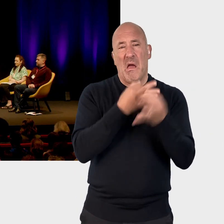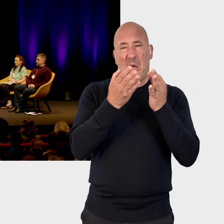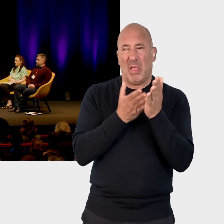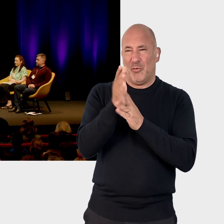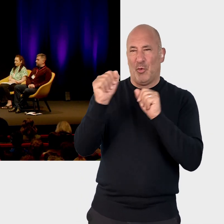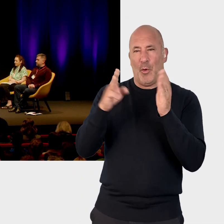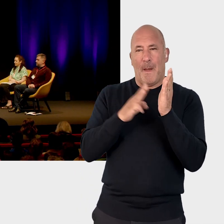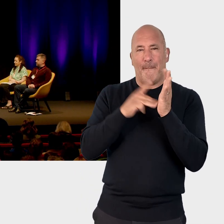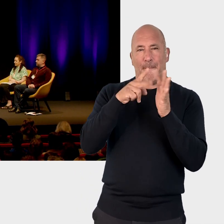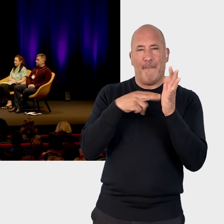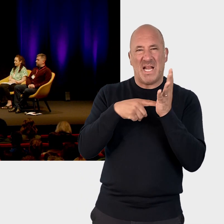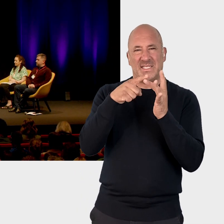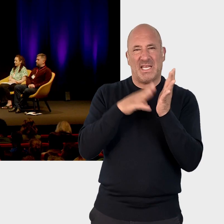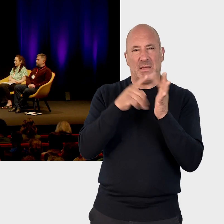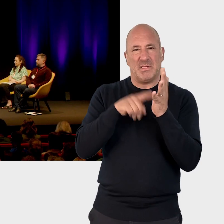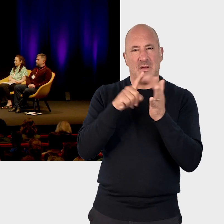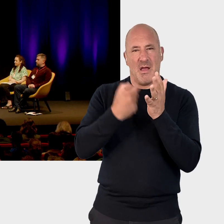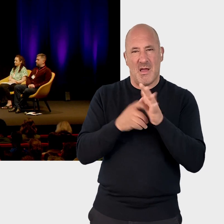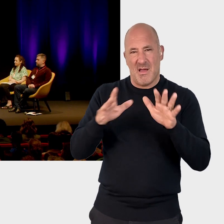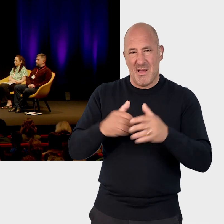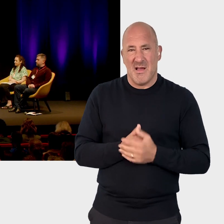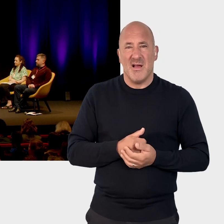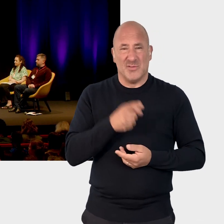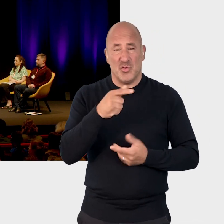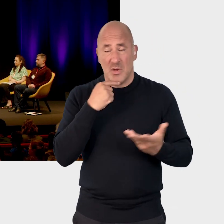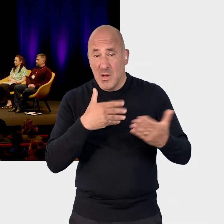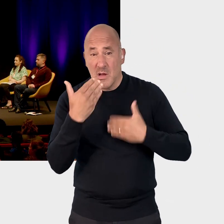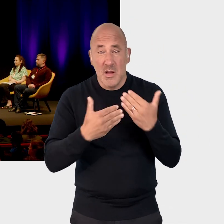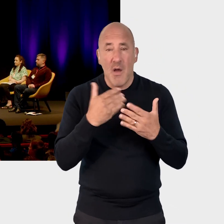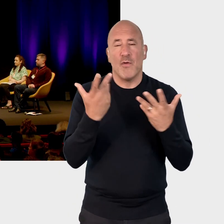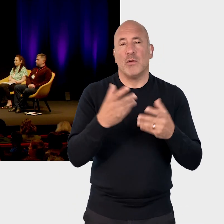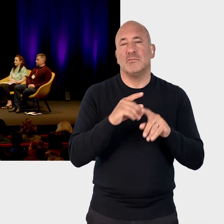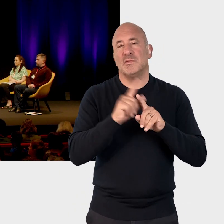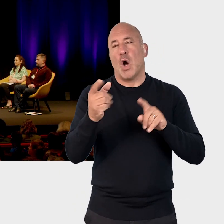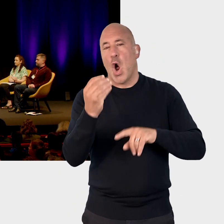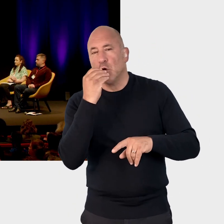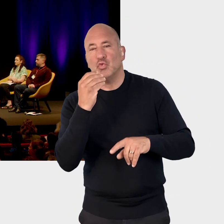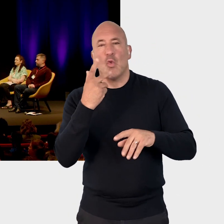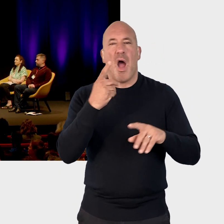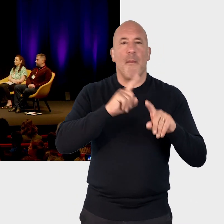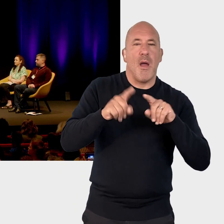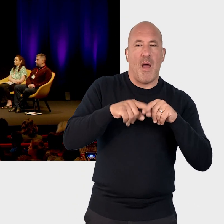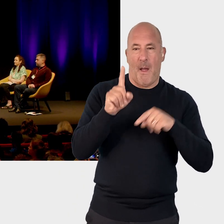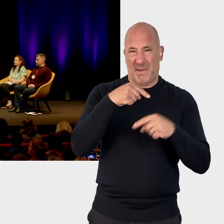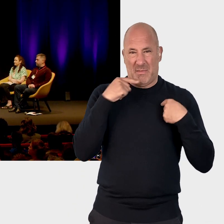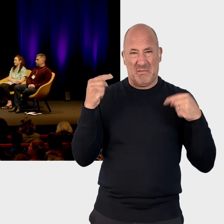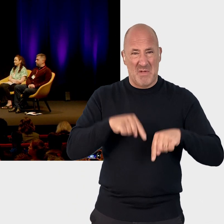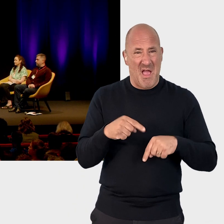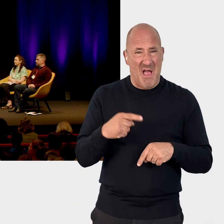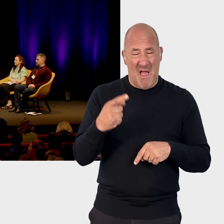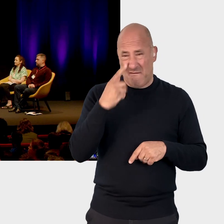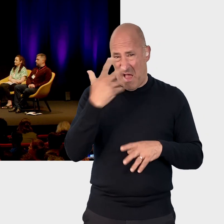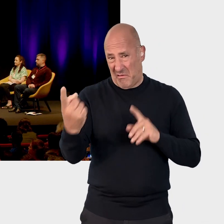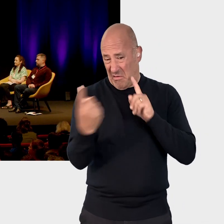an opportunity for you to ask any questions via Mentimeter. So do, as you kind of go through, put those. And